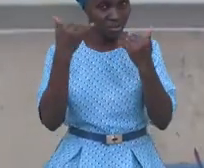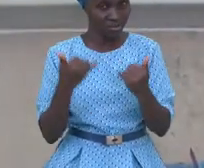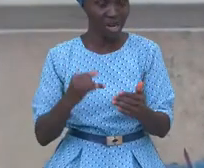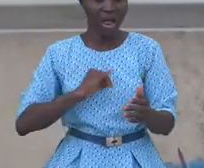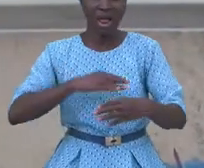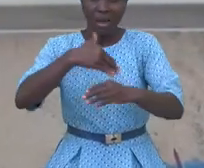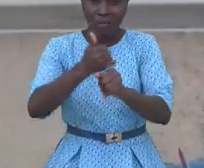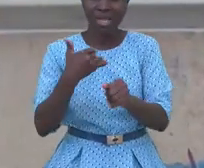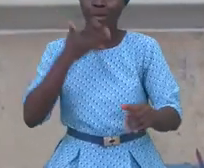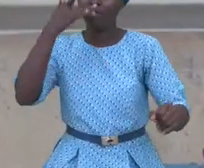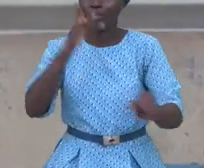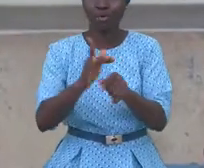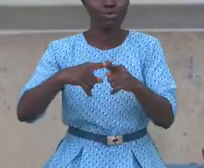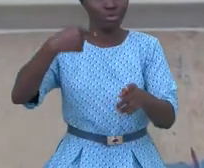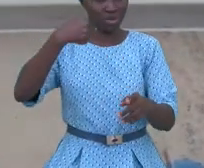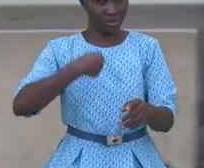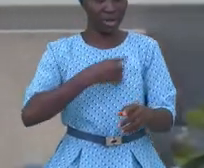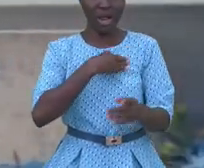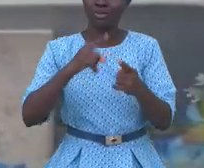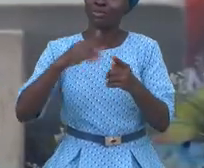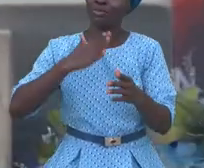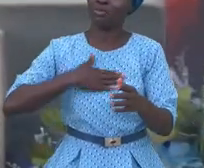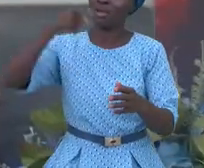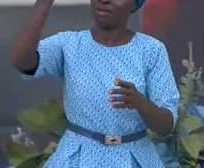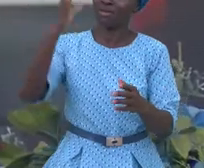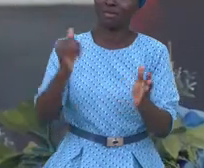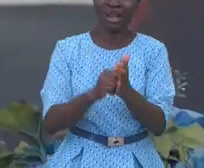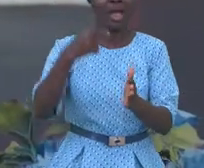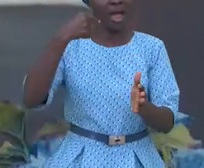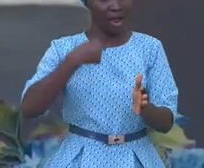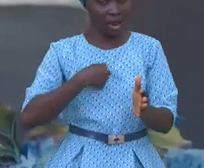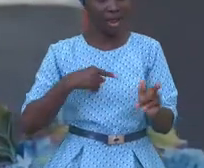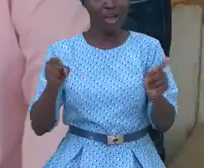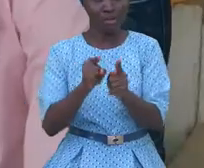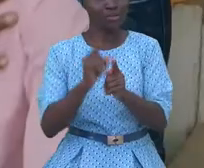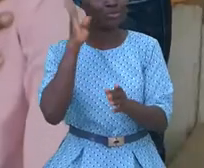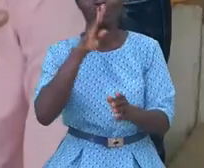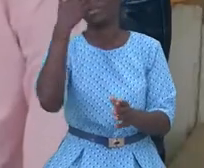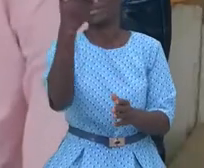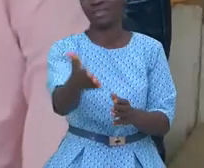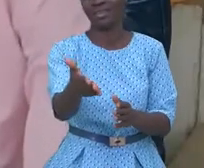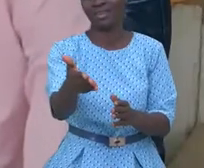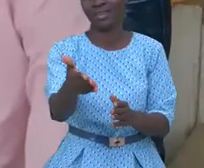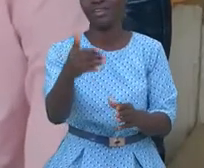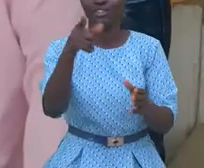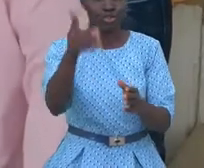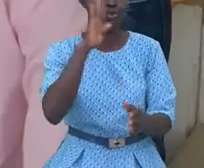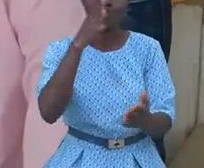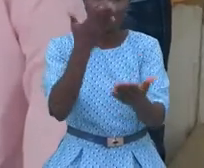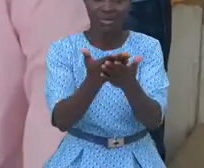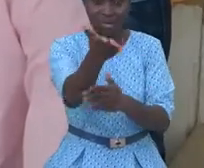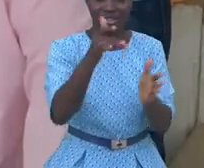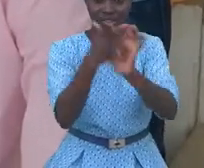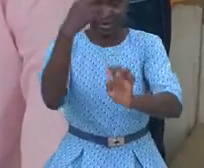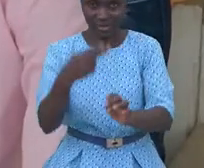to myself and to my God, I will be there. You will be there.